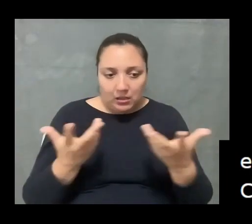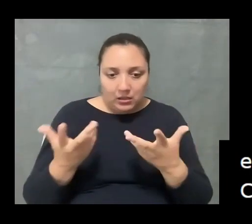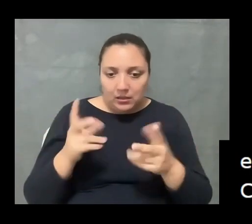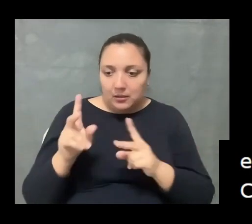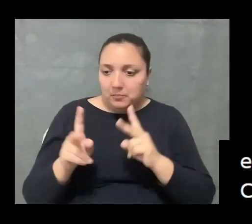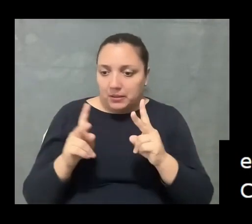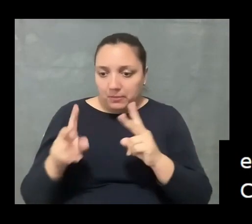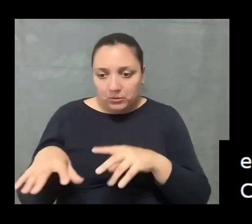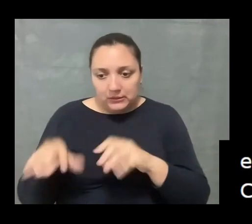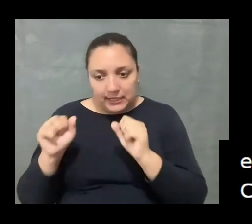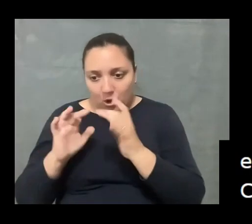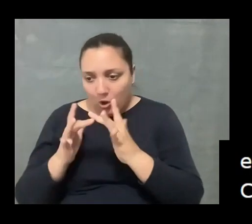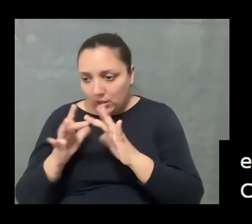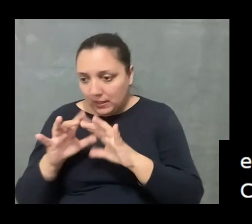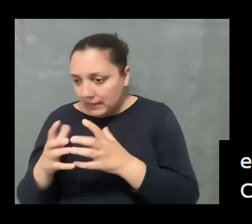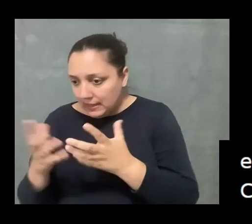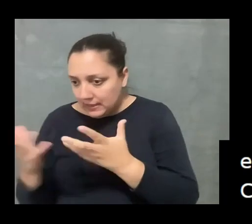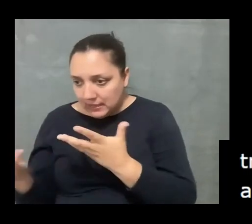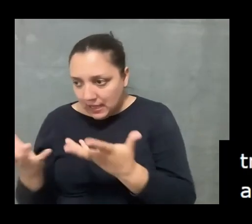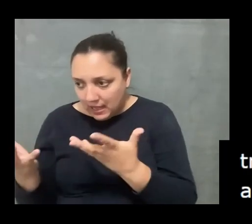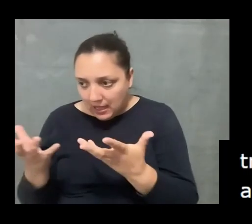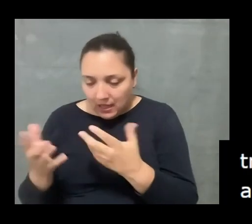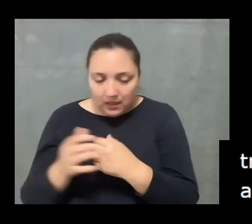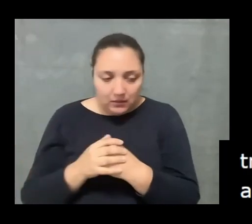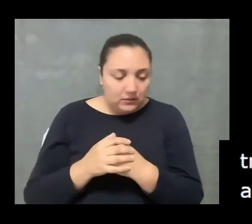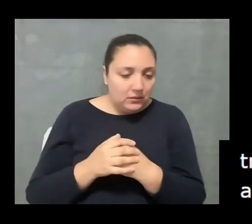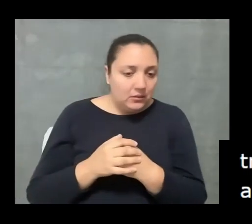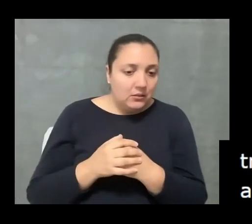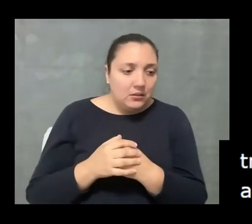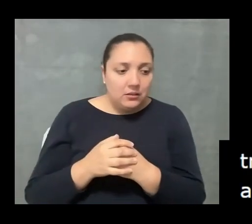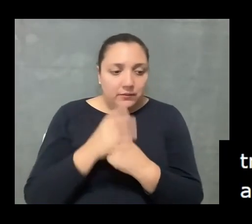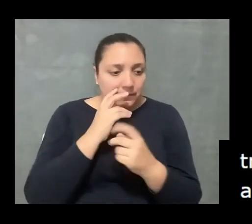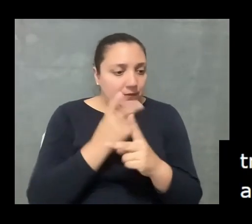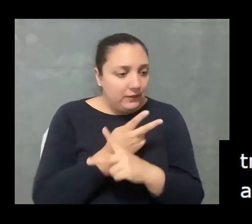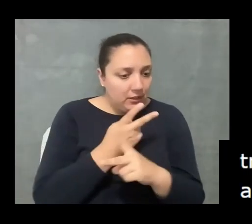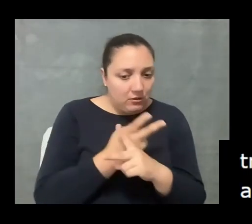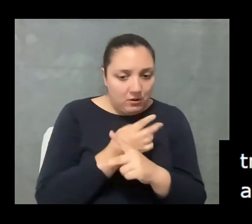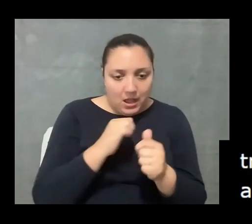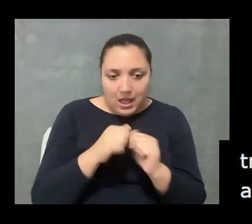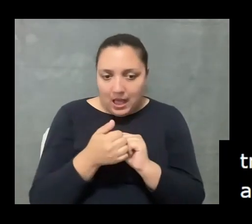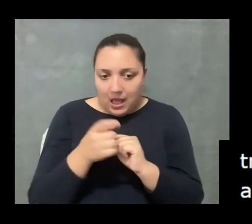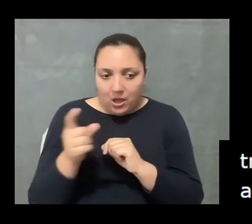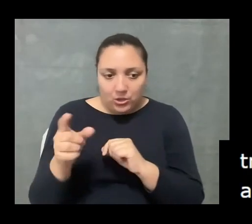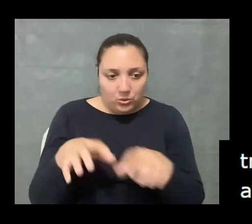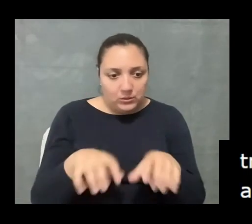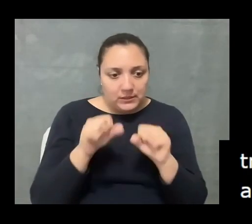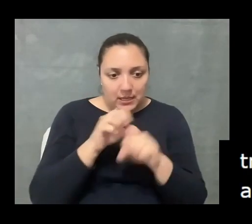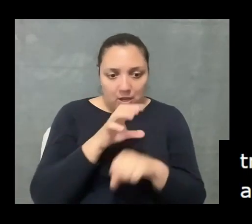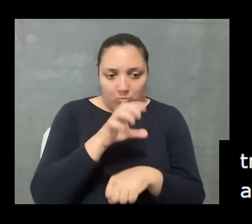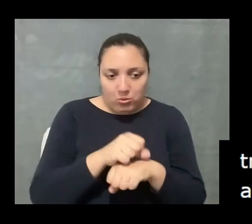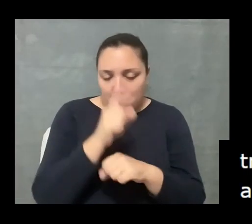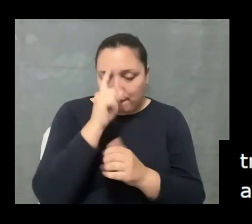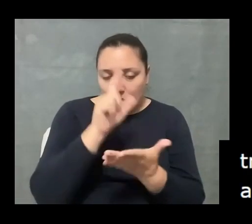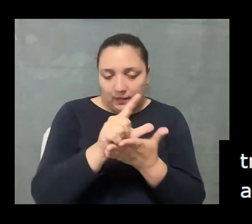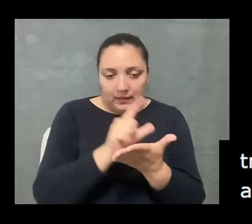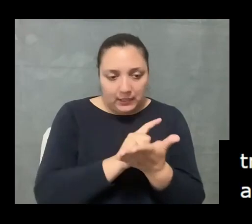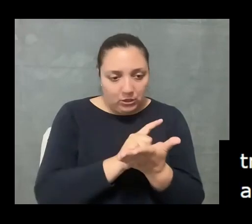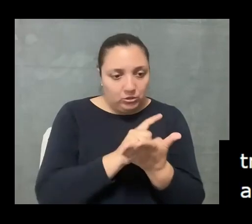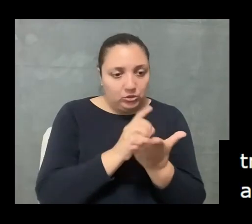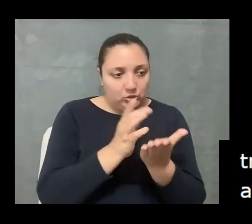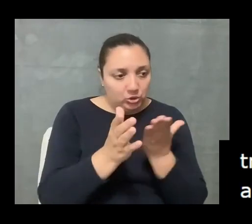online classes. We had to get people to figure out how to get their appointments for their legal services online,